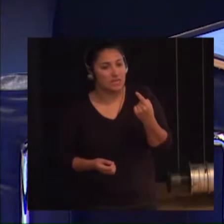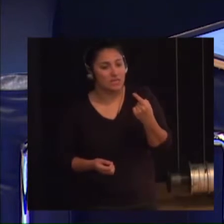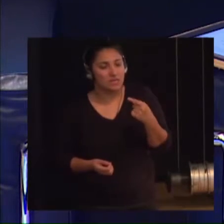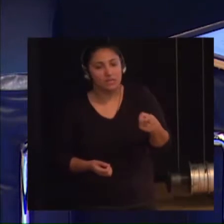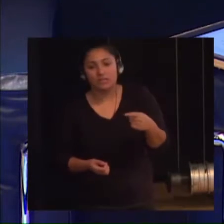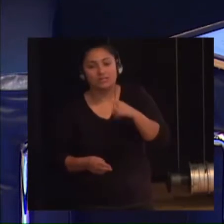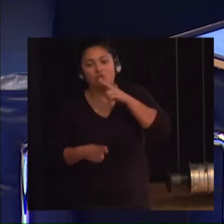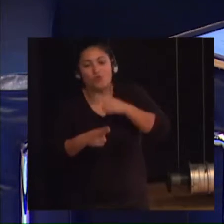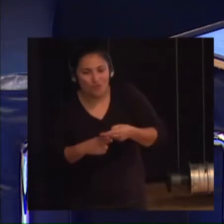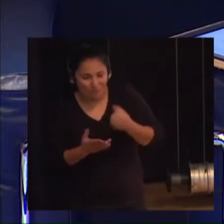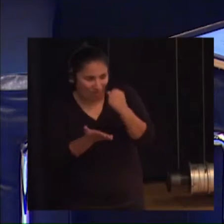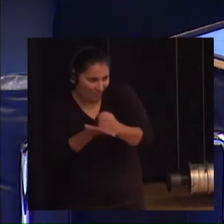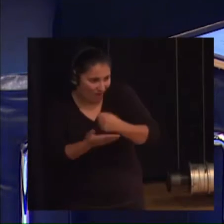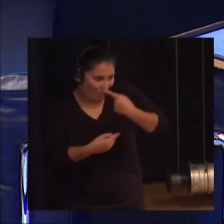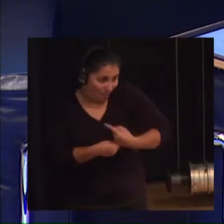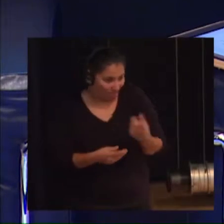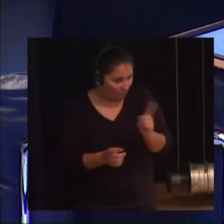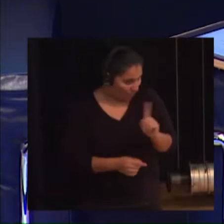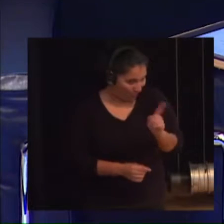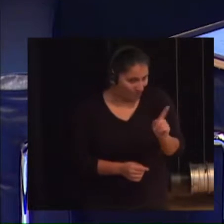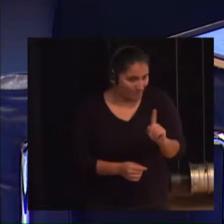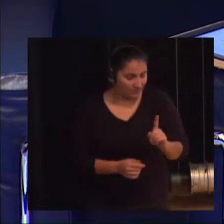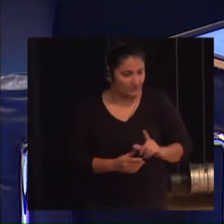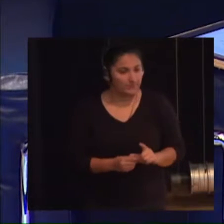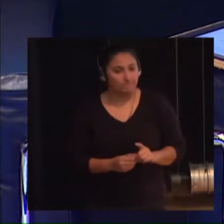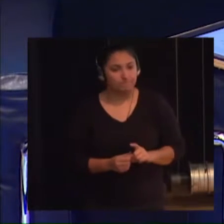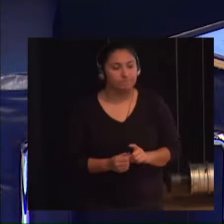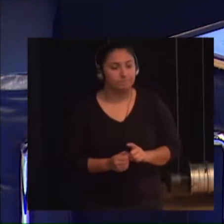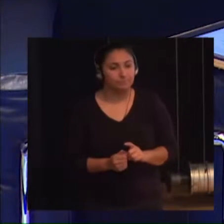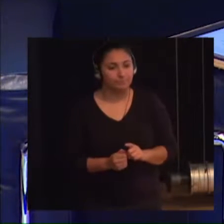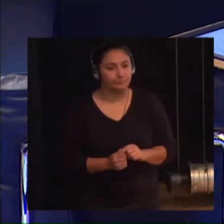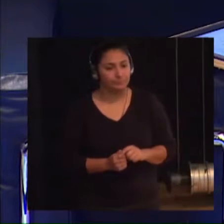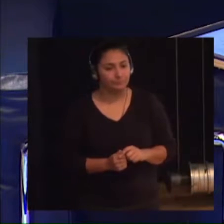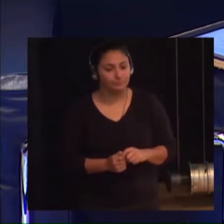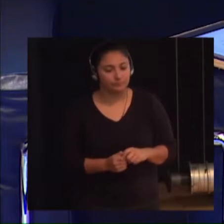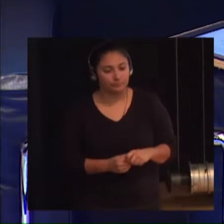be aside, especially if you're user-centric. I think it was Sebastián who said